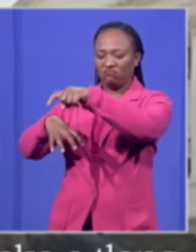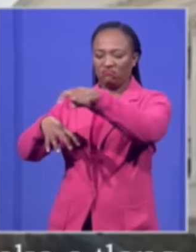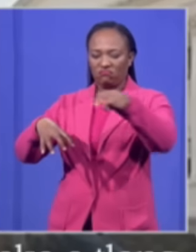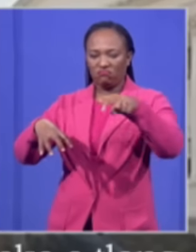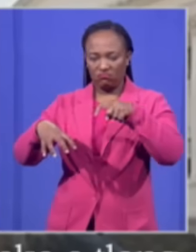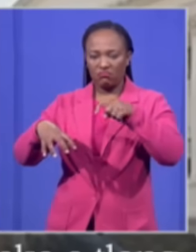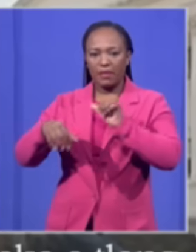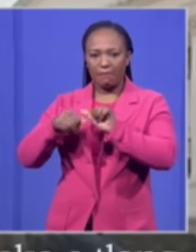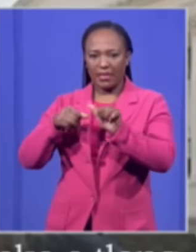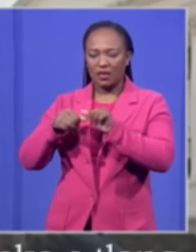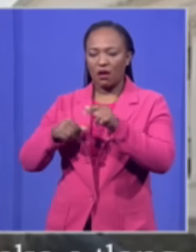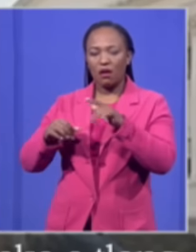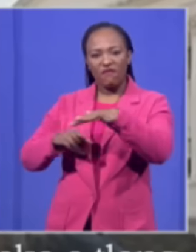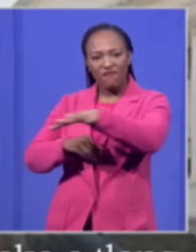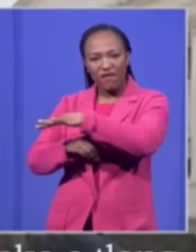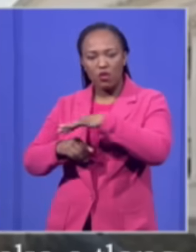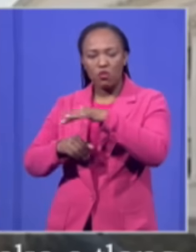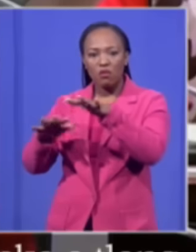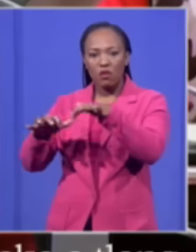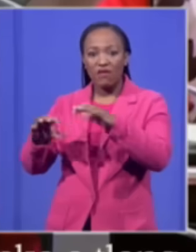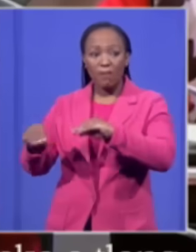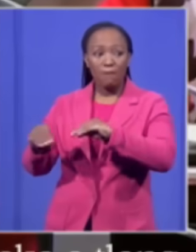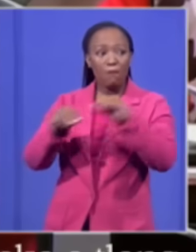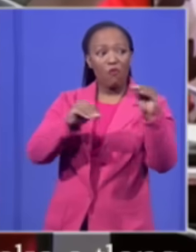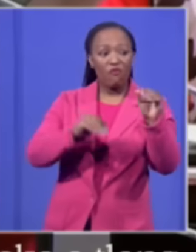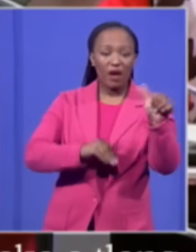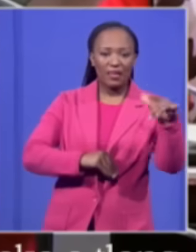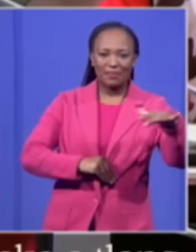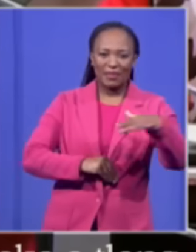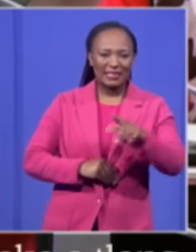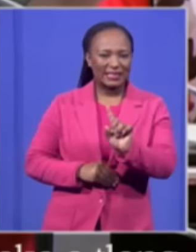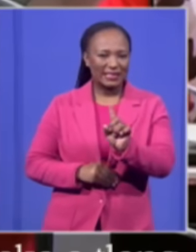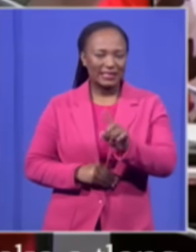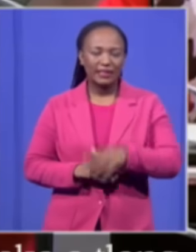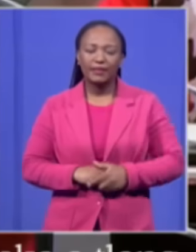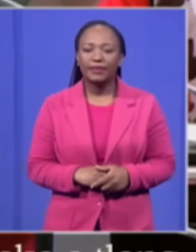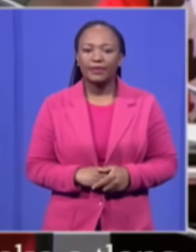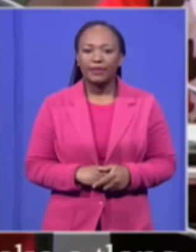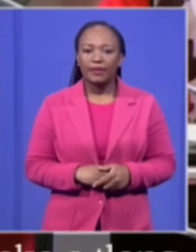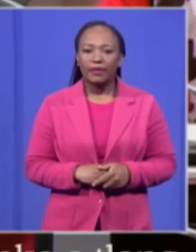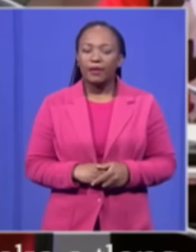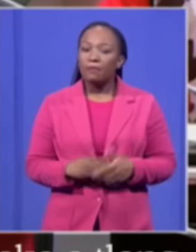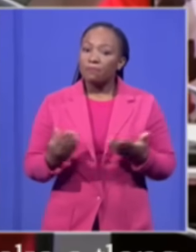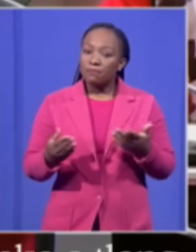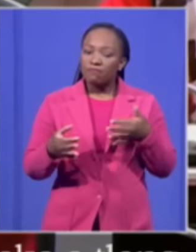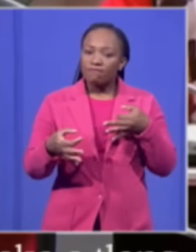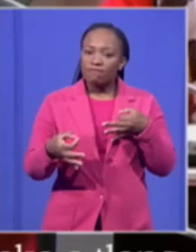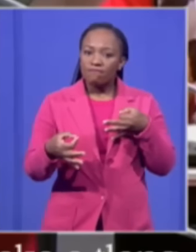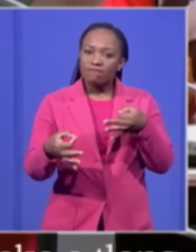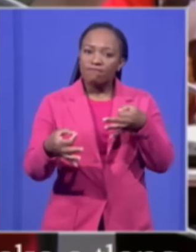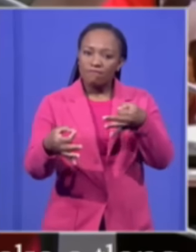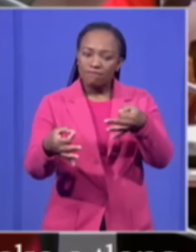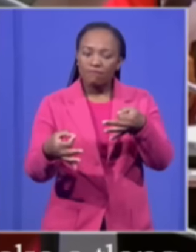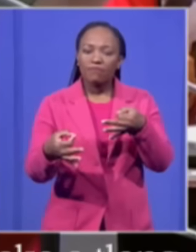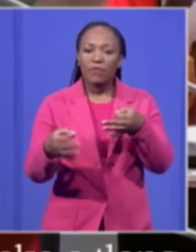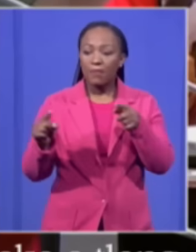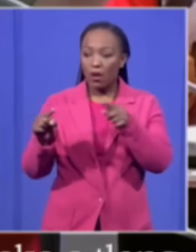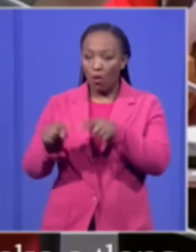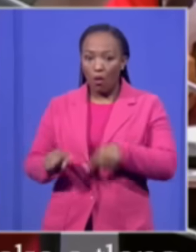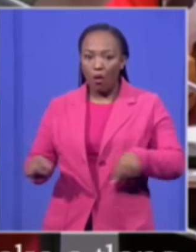vehemently object to this being moved elsewhere. Le mororo go ntse le tiego go sa le gale Makoko o tla dumalane ka gore morero